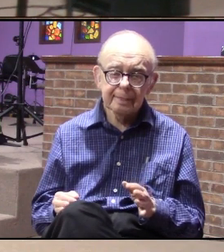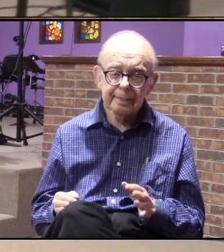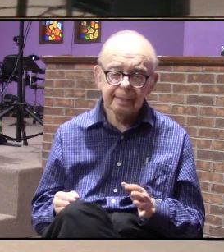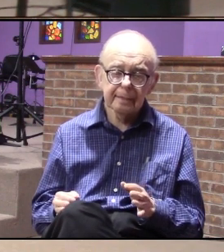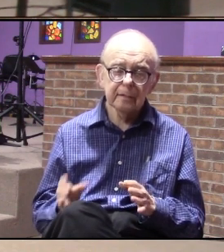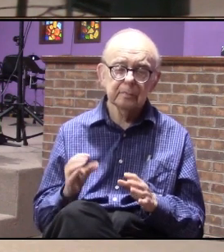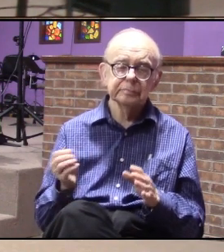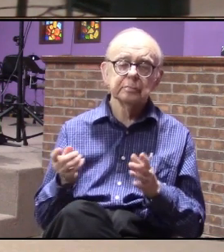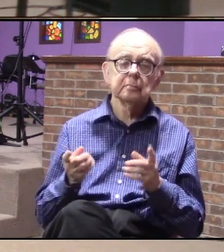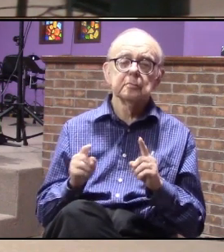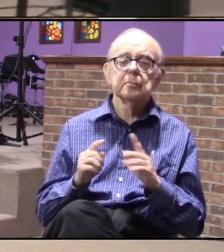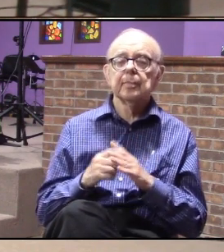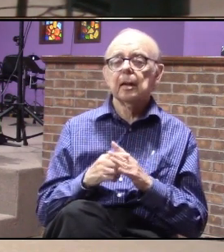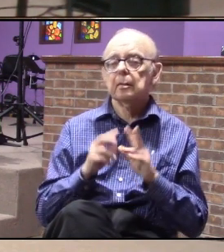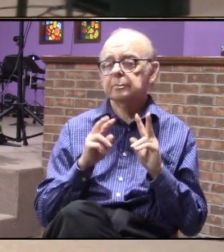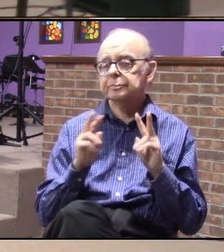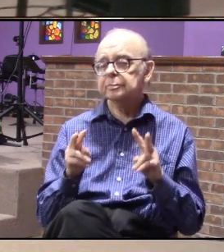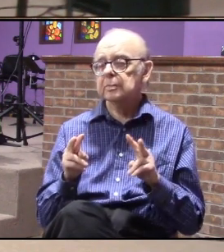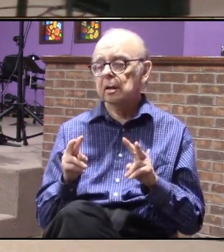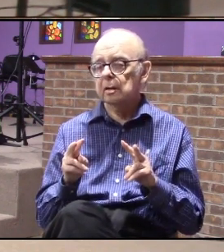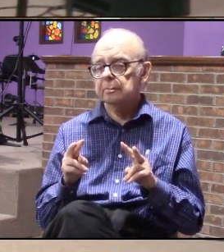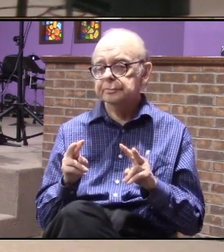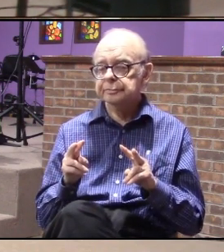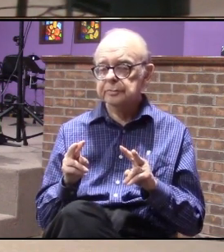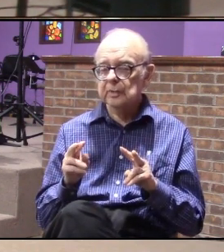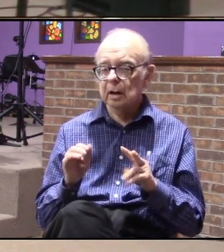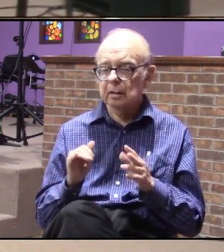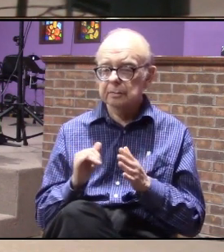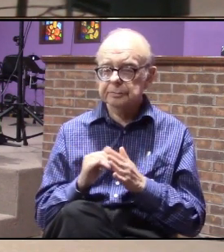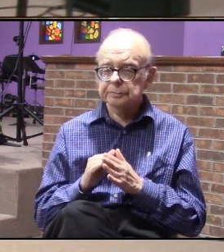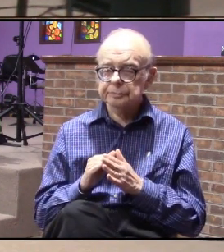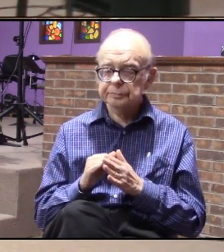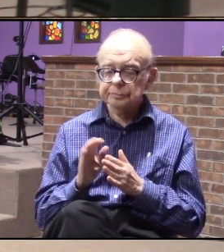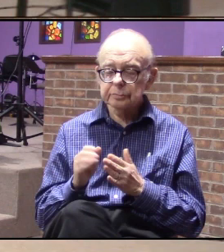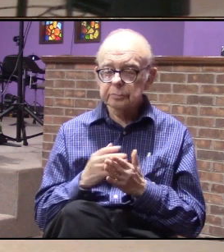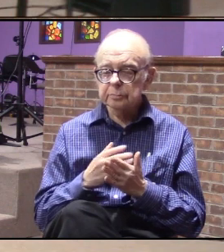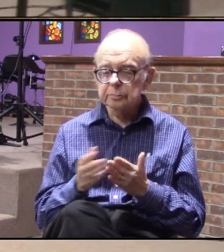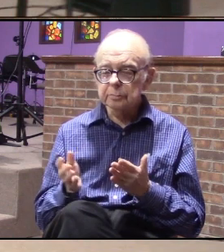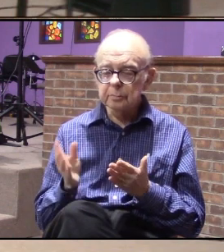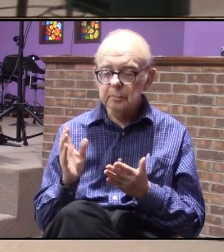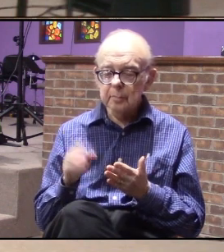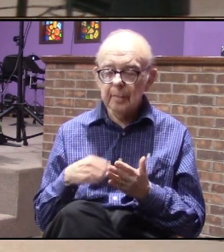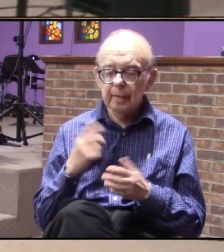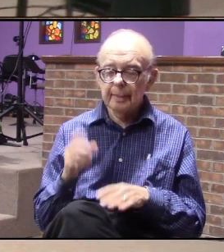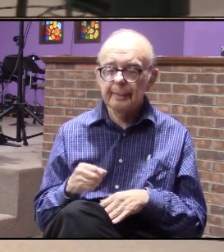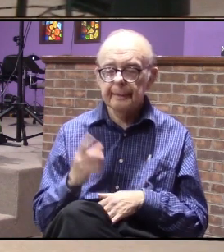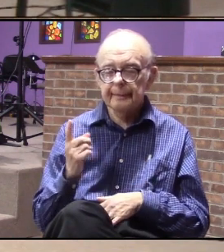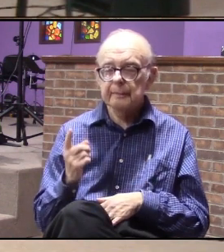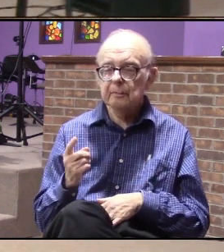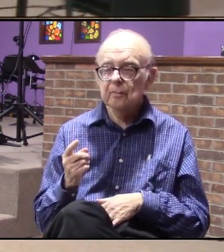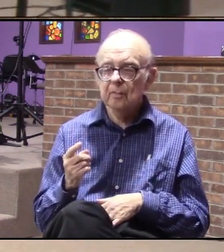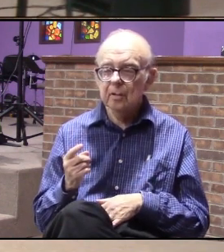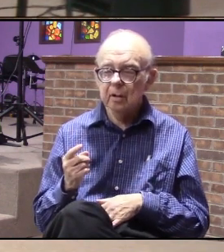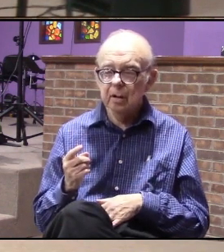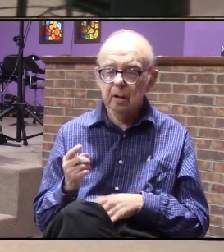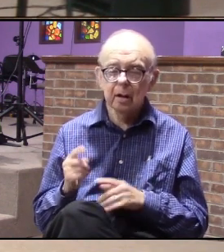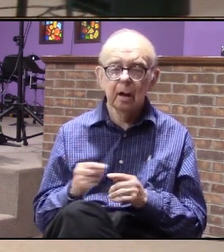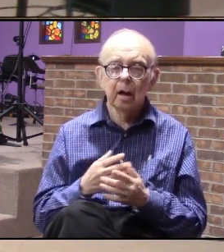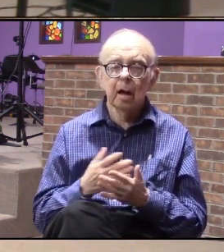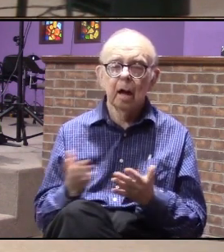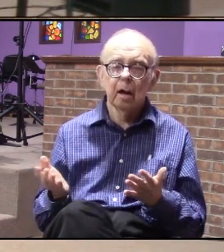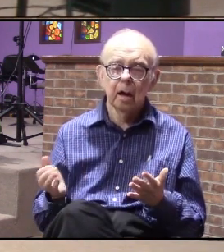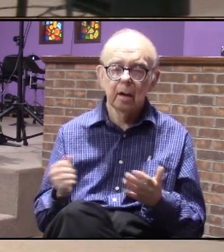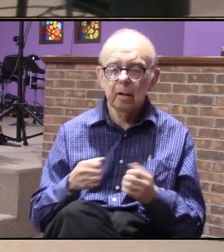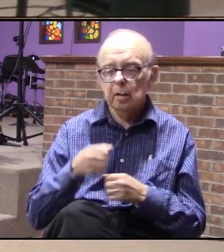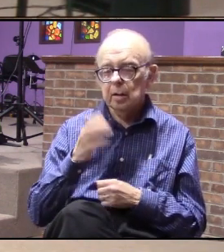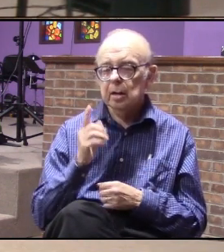And so when we begin to look at this, there's something that we need to understand. And what the very first thing is, he